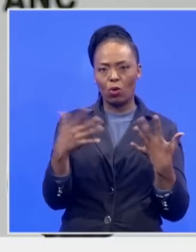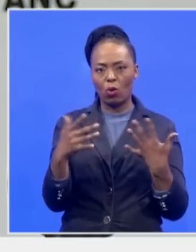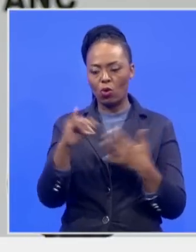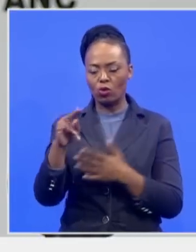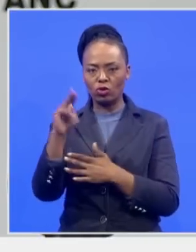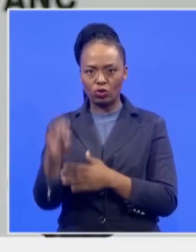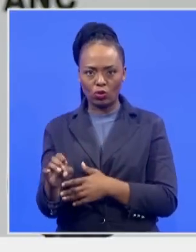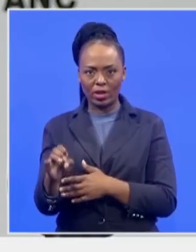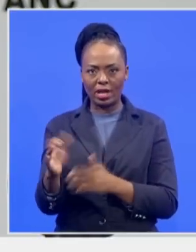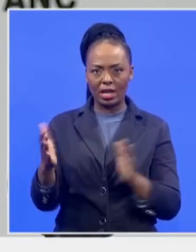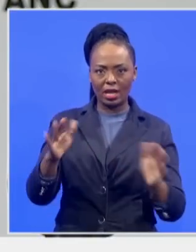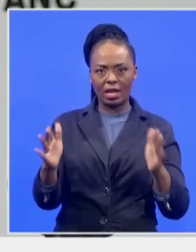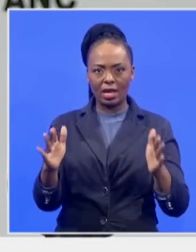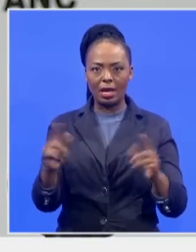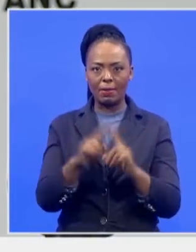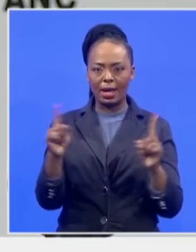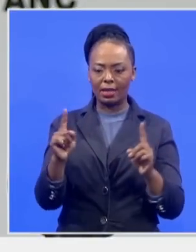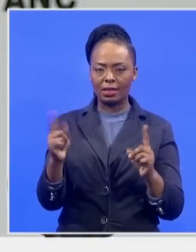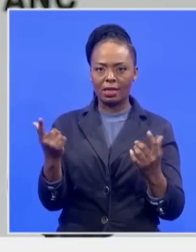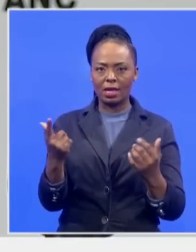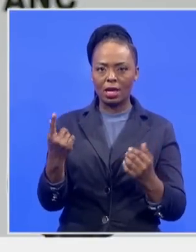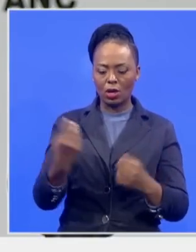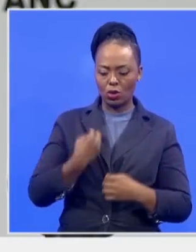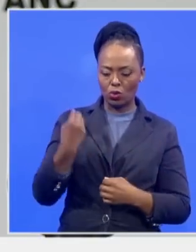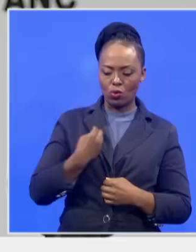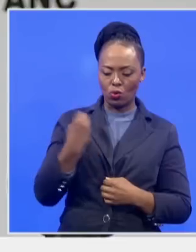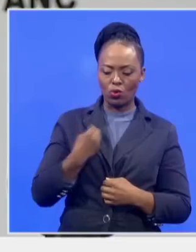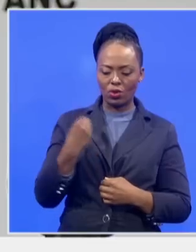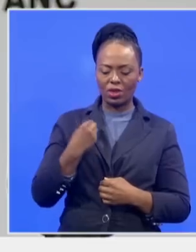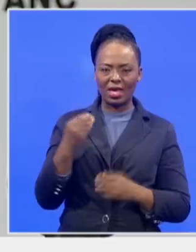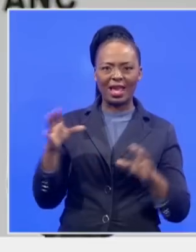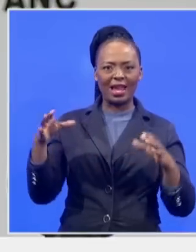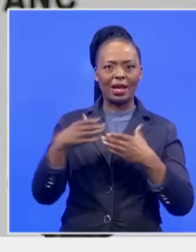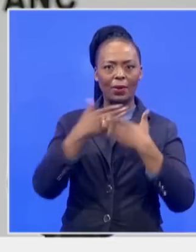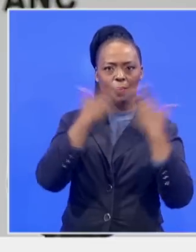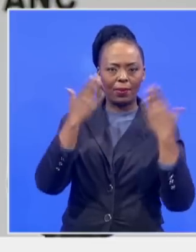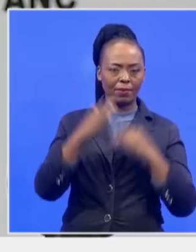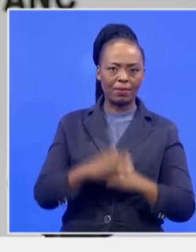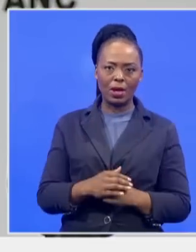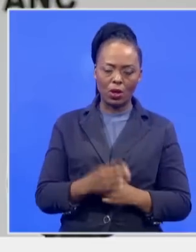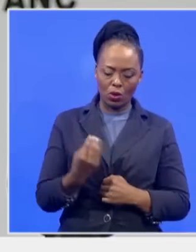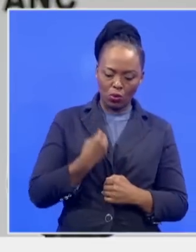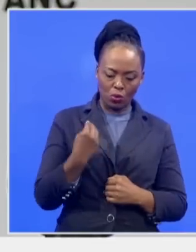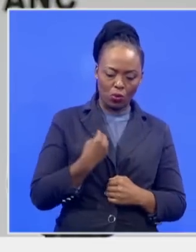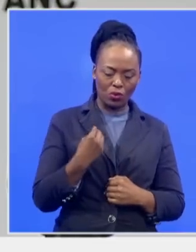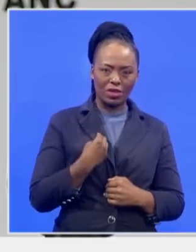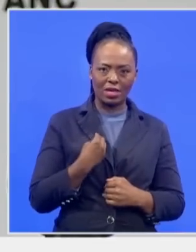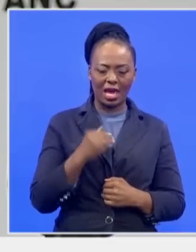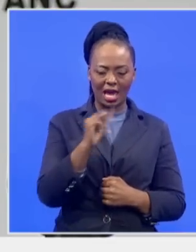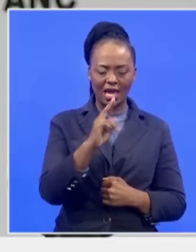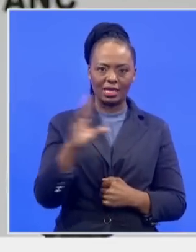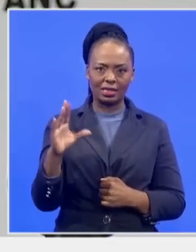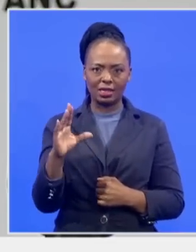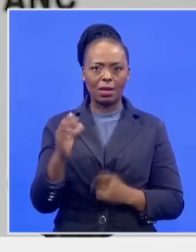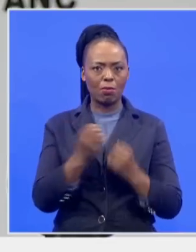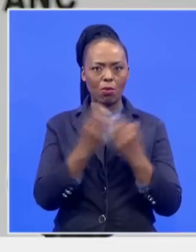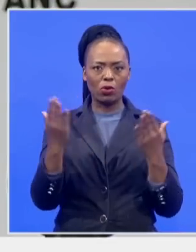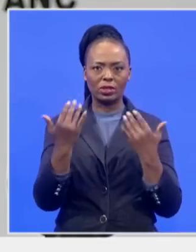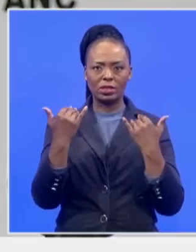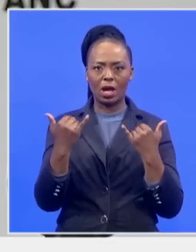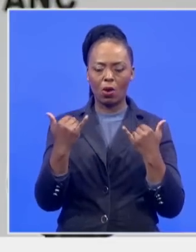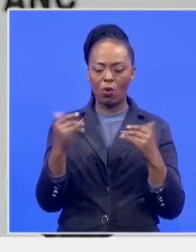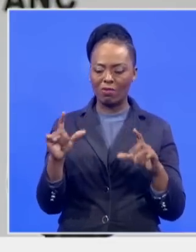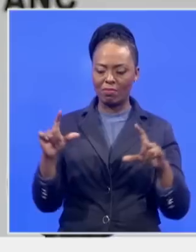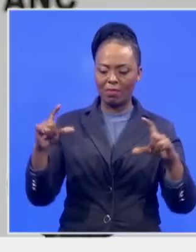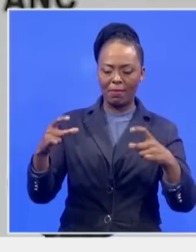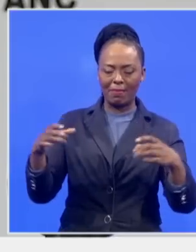this year without the Youth League. Young people of the ANC have been without the Youth League for quite some time, and under